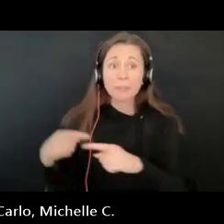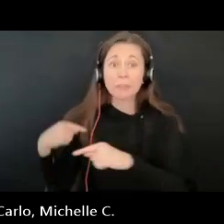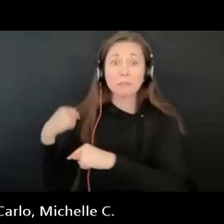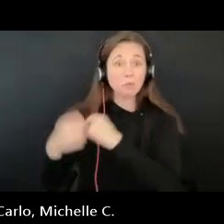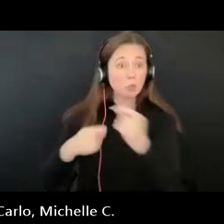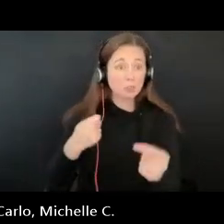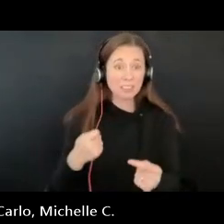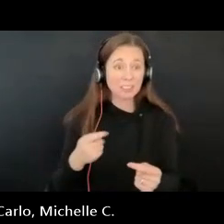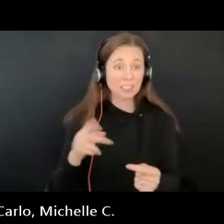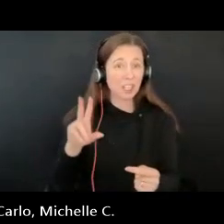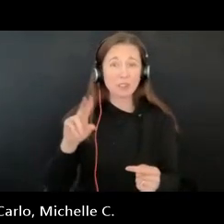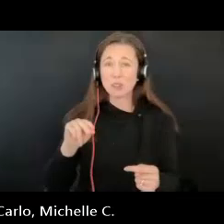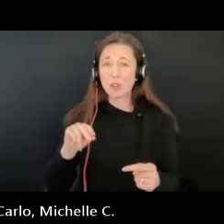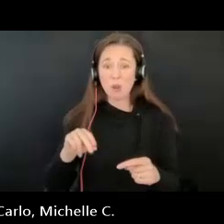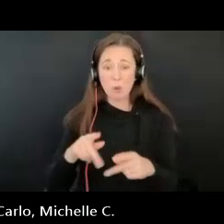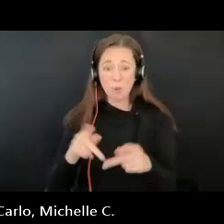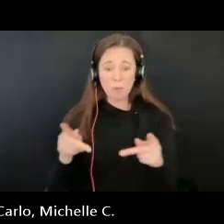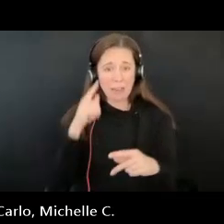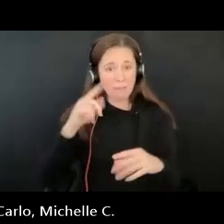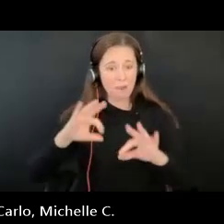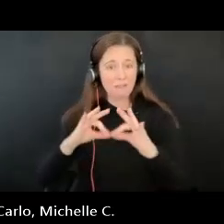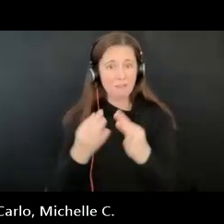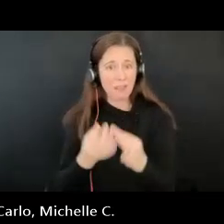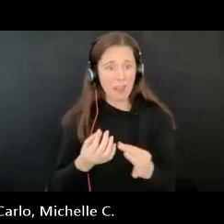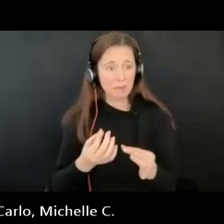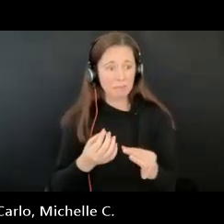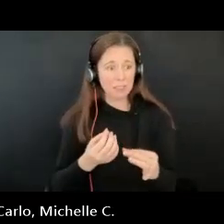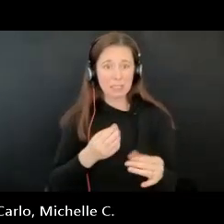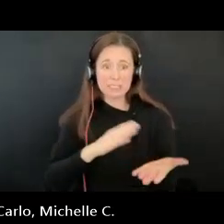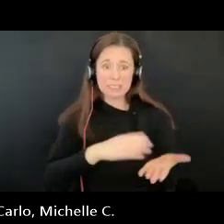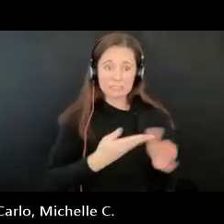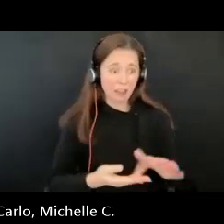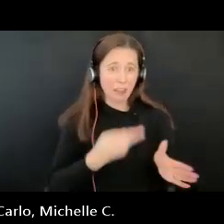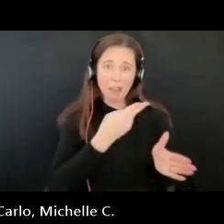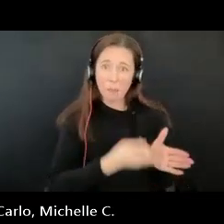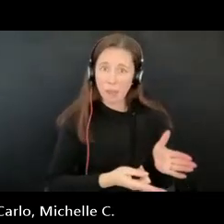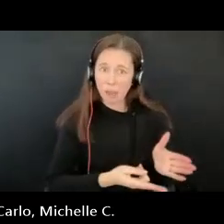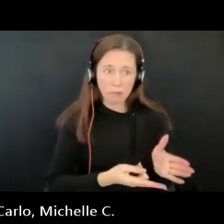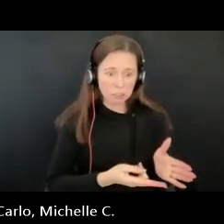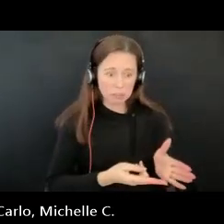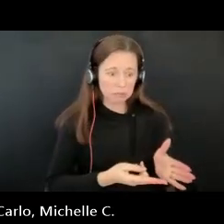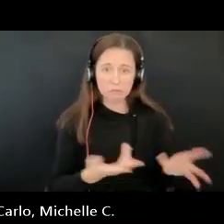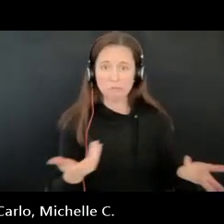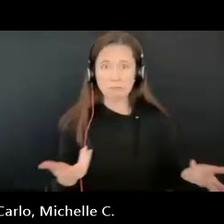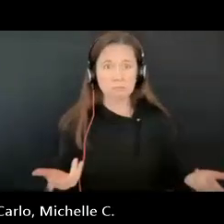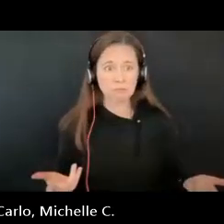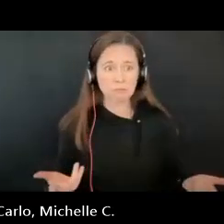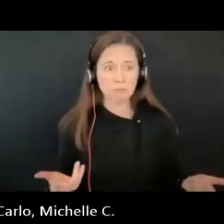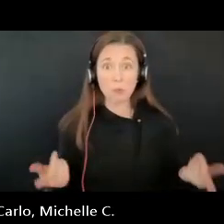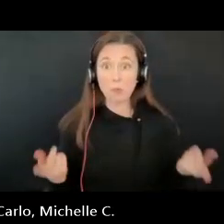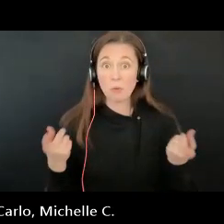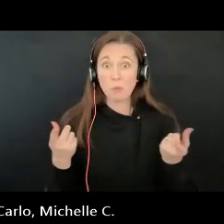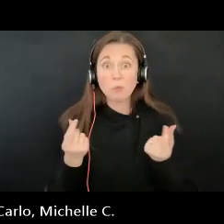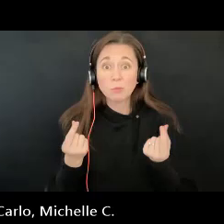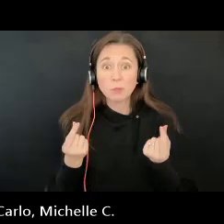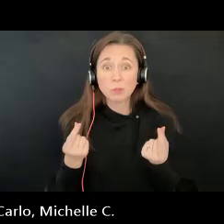plots for African Americans and for slaves. Oftentimes, when someone was buried, a yucca plant